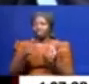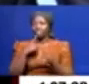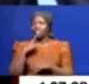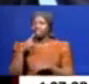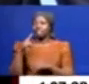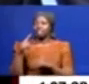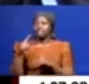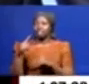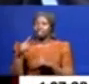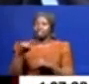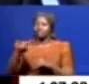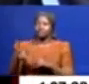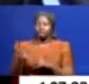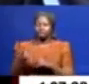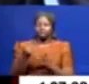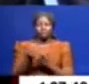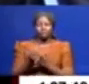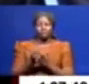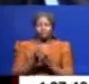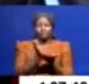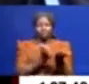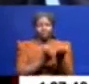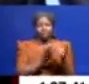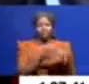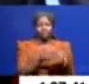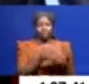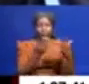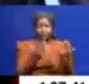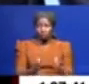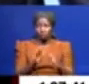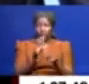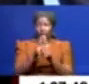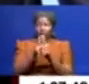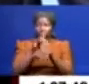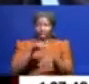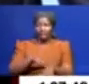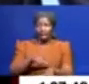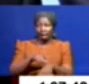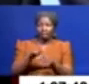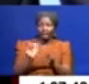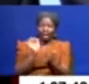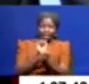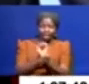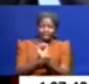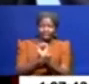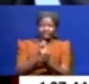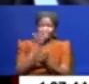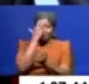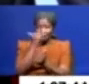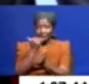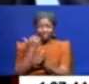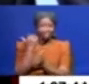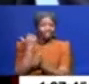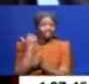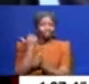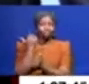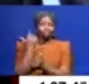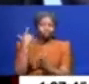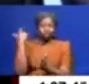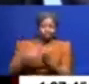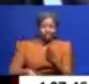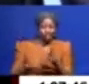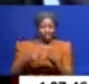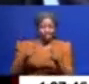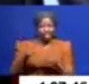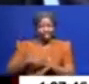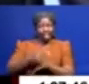Business community, that they are losing a lot once they are arrested because the fines are quite high as set out by the law. And as you will